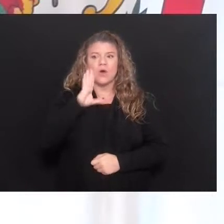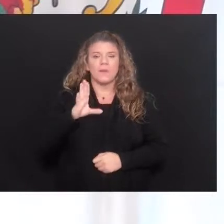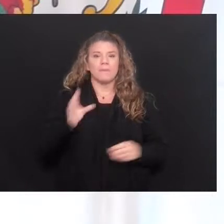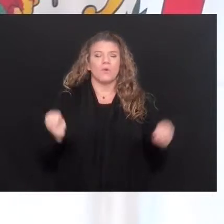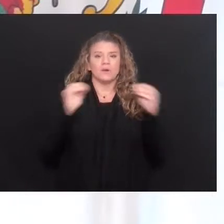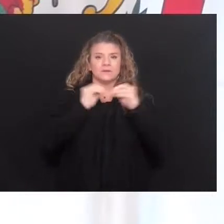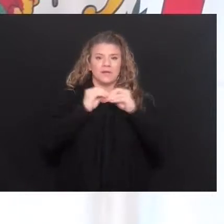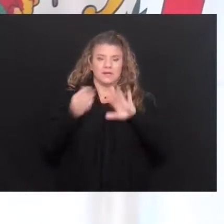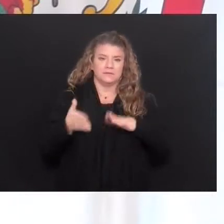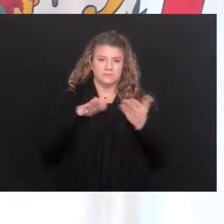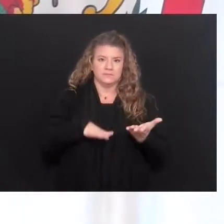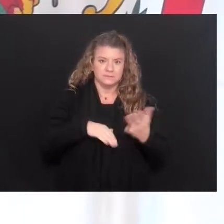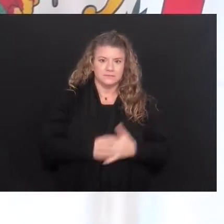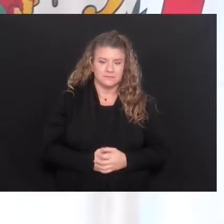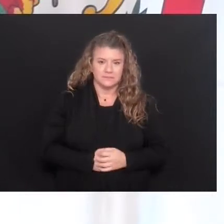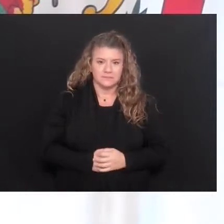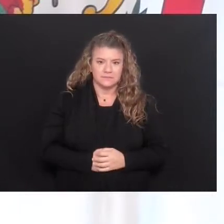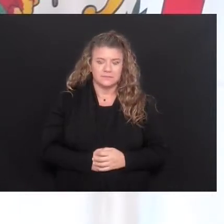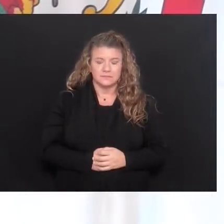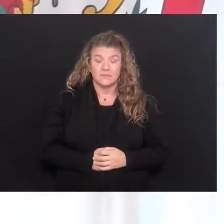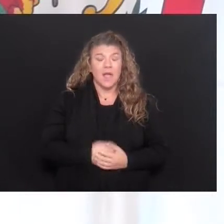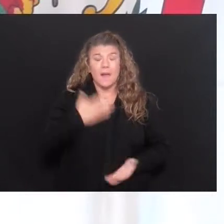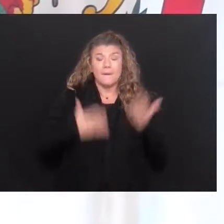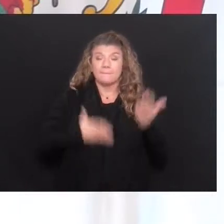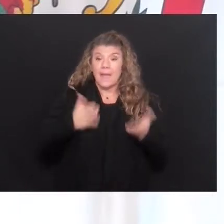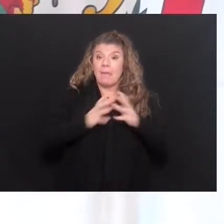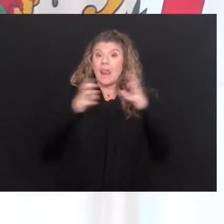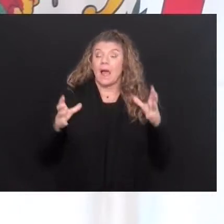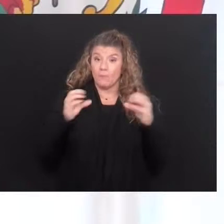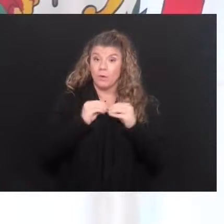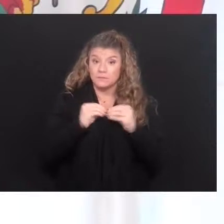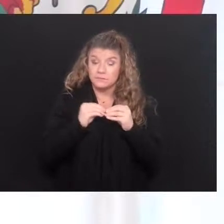die. Maybe lots more die.